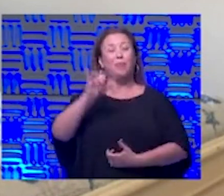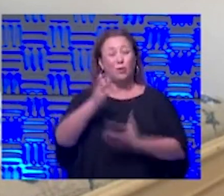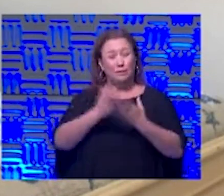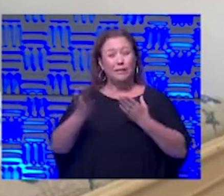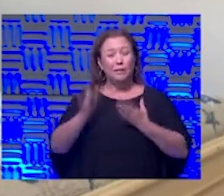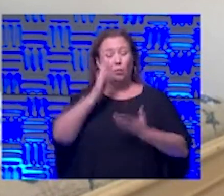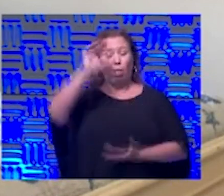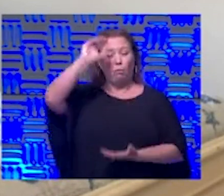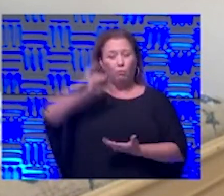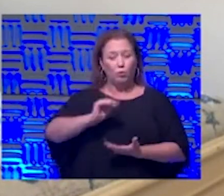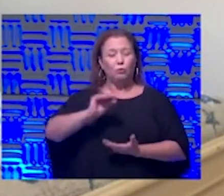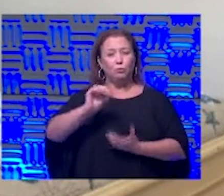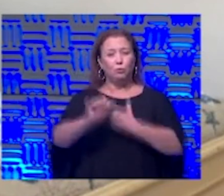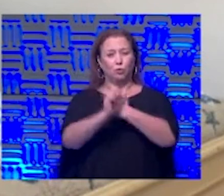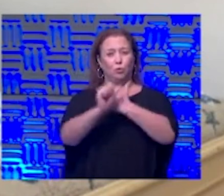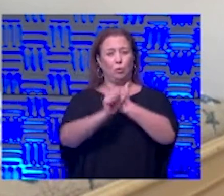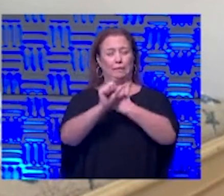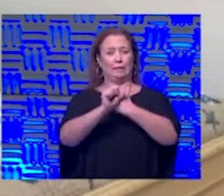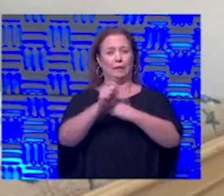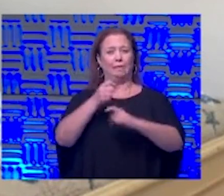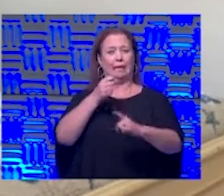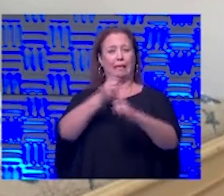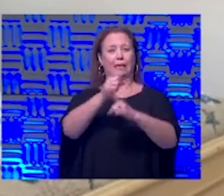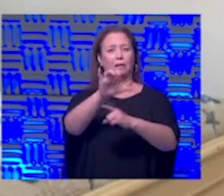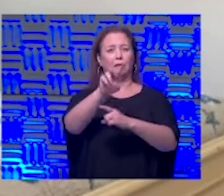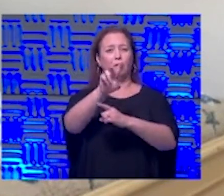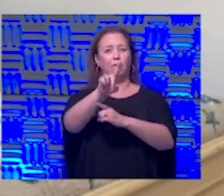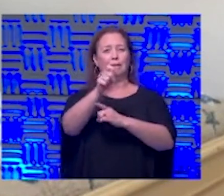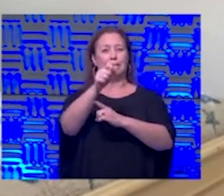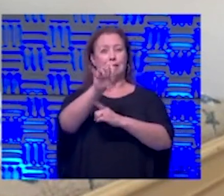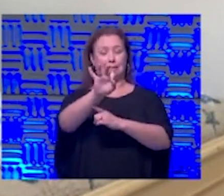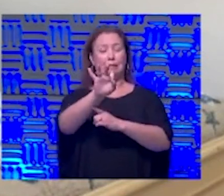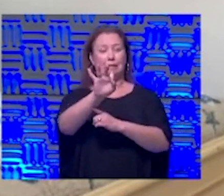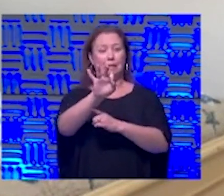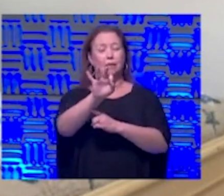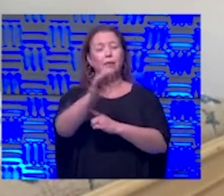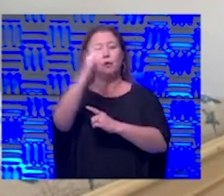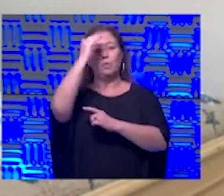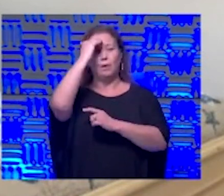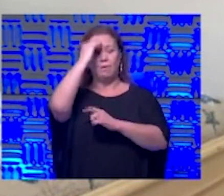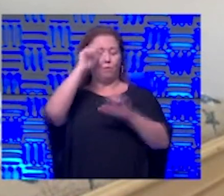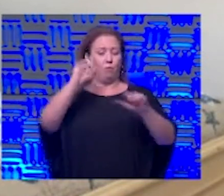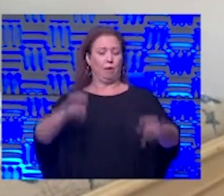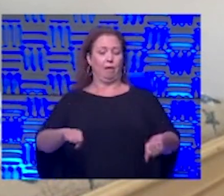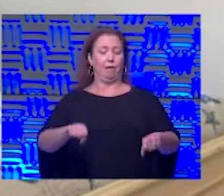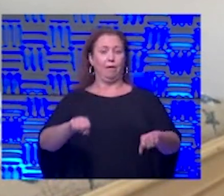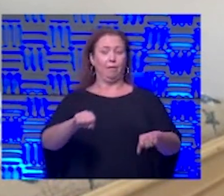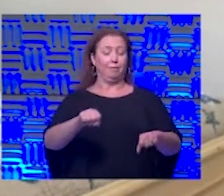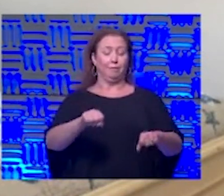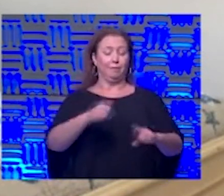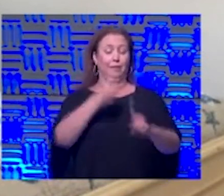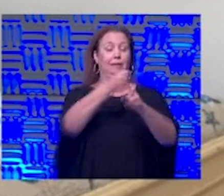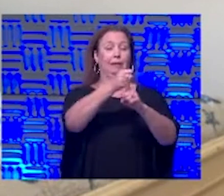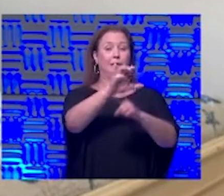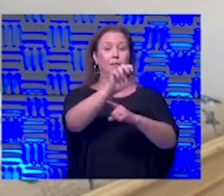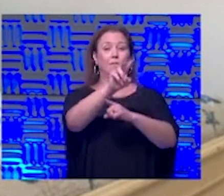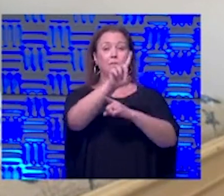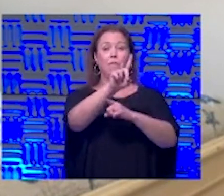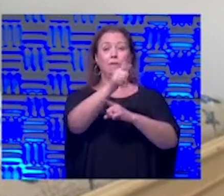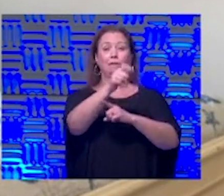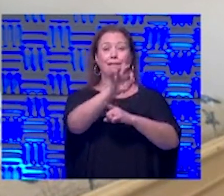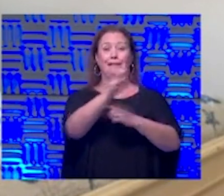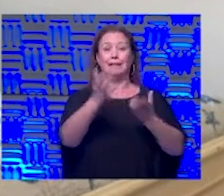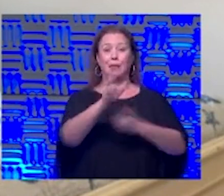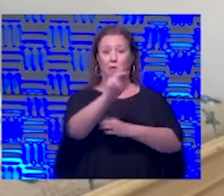lower the risk of getting COVID-19. We know that you can get it in Kansas City